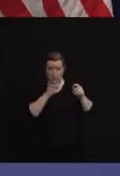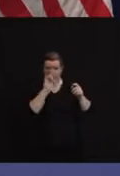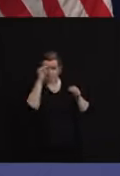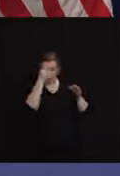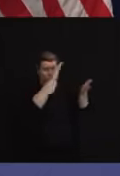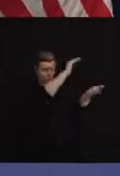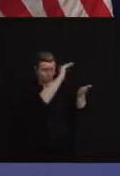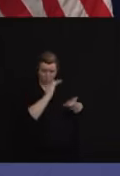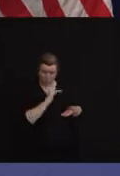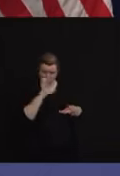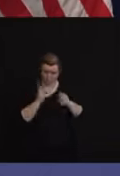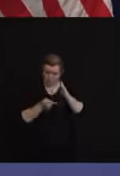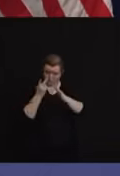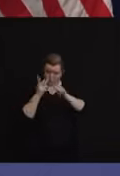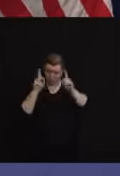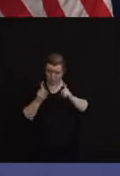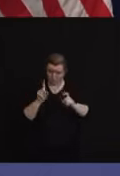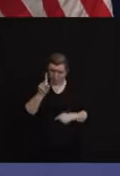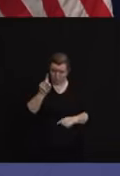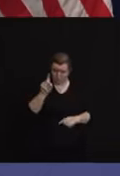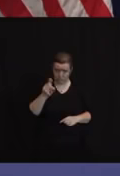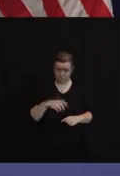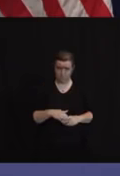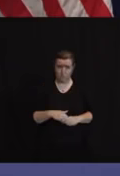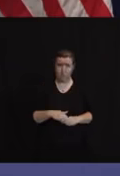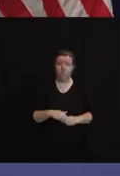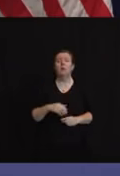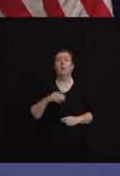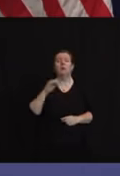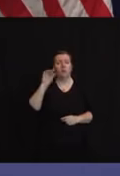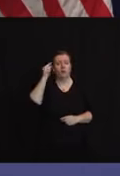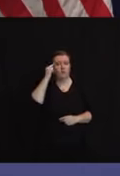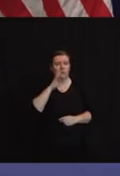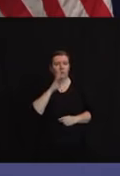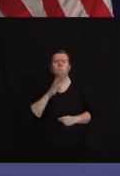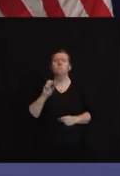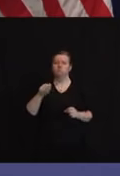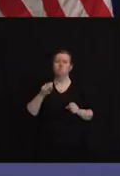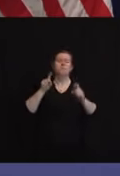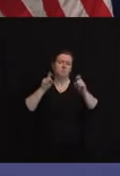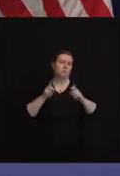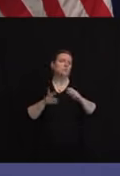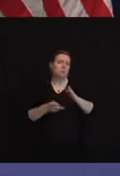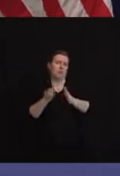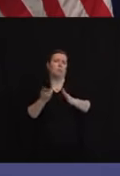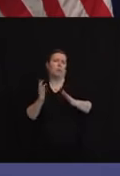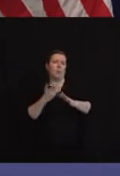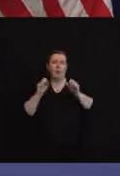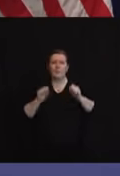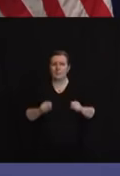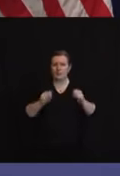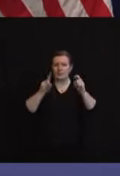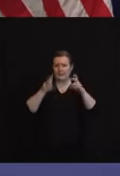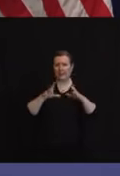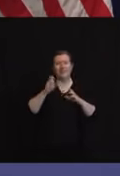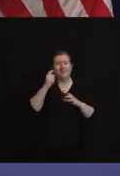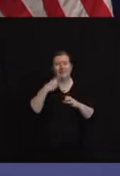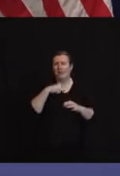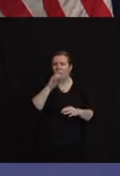at least double testing capacity and capabilities by the end of May, and this is a huge step in that direction,